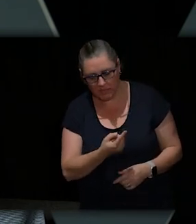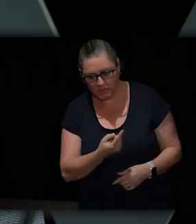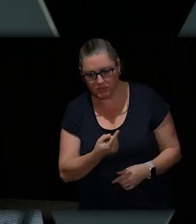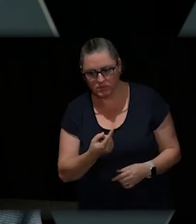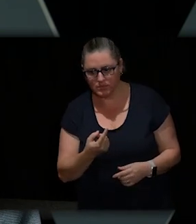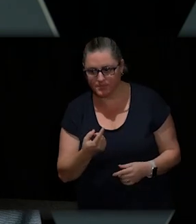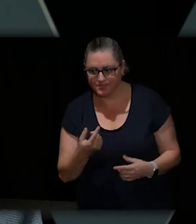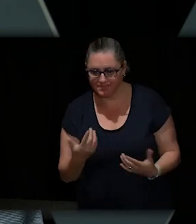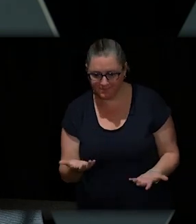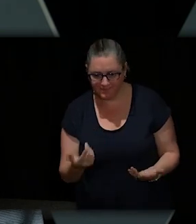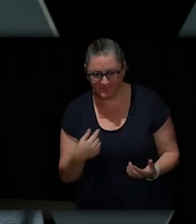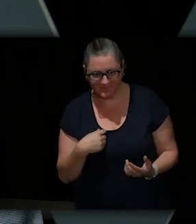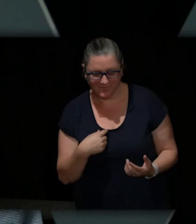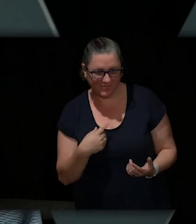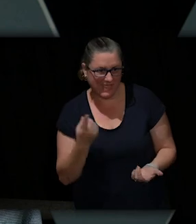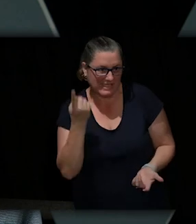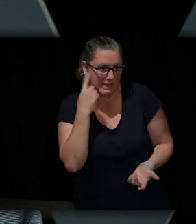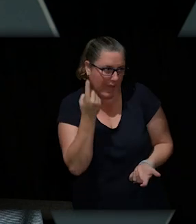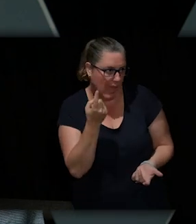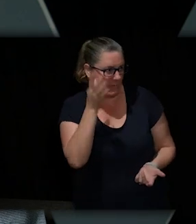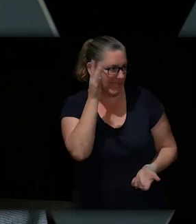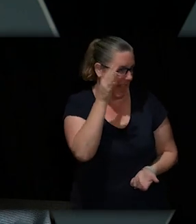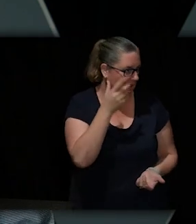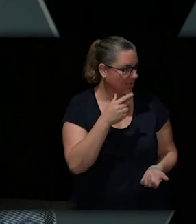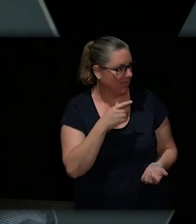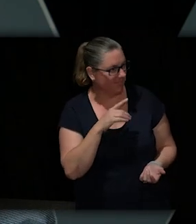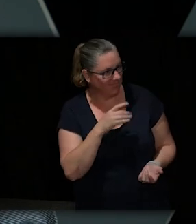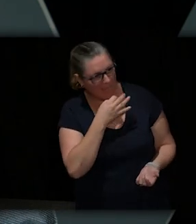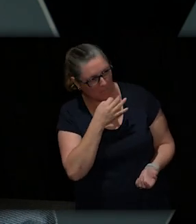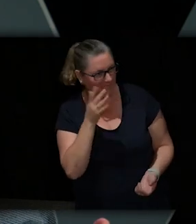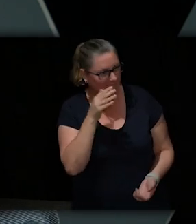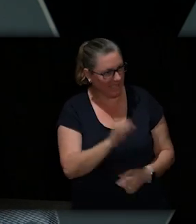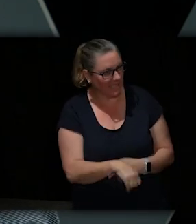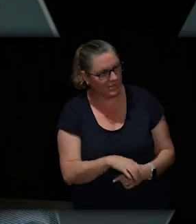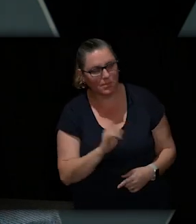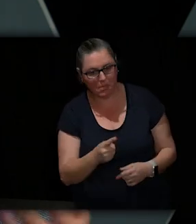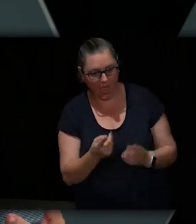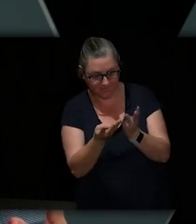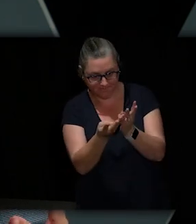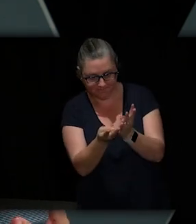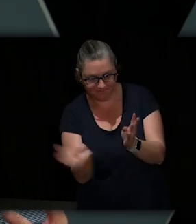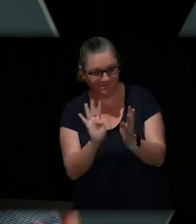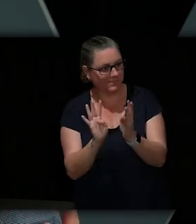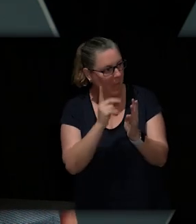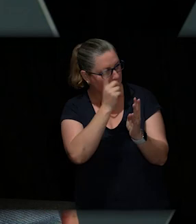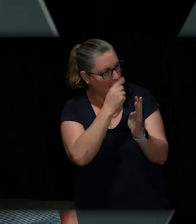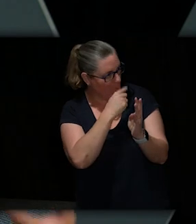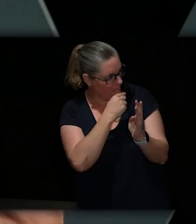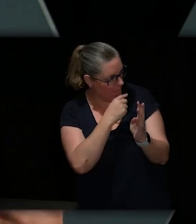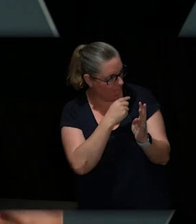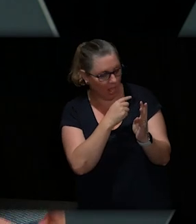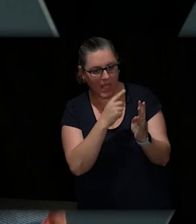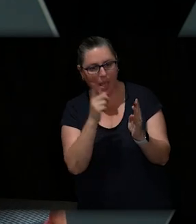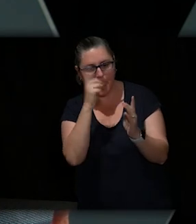it sounds corny, and it kind of is corny, but the pool of people and the pool of talent that was drawn to Obama, to